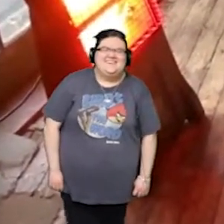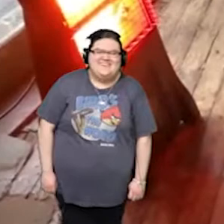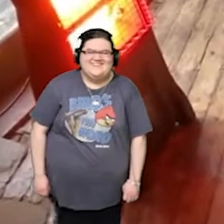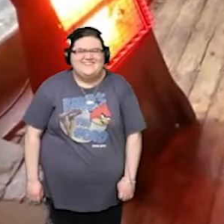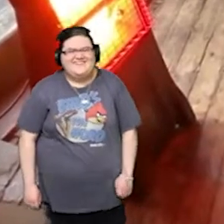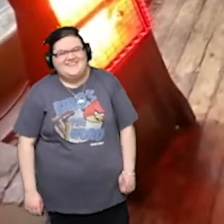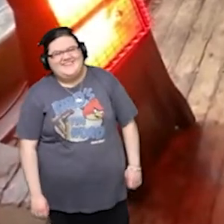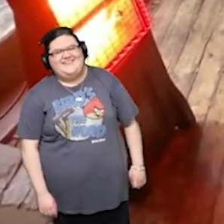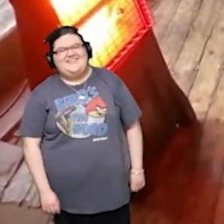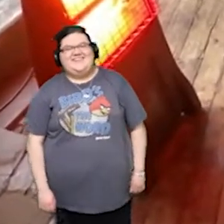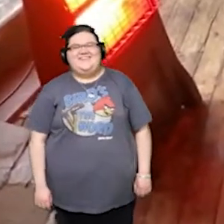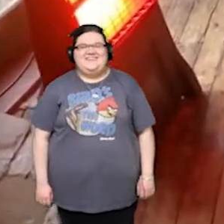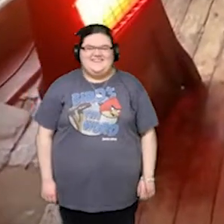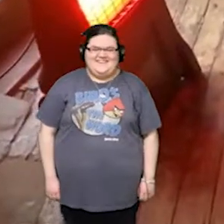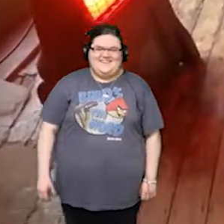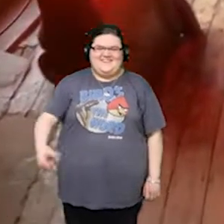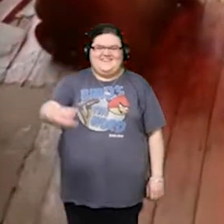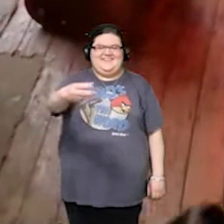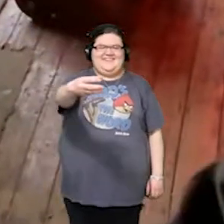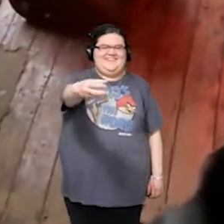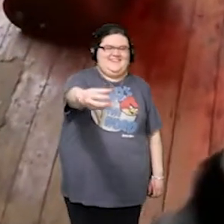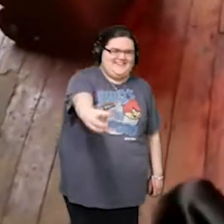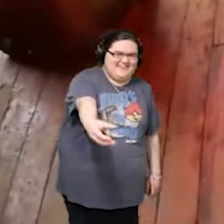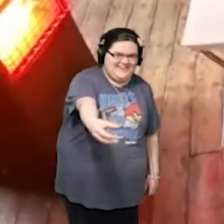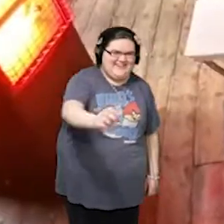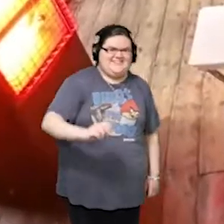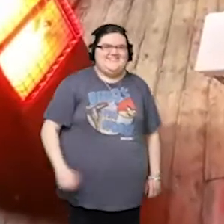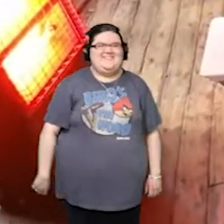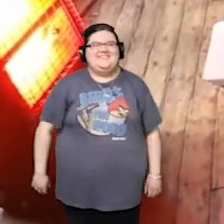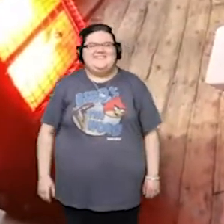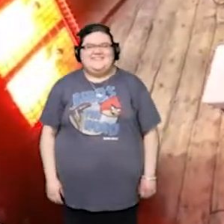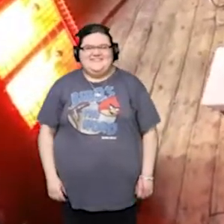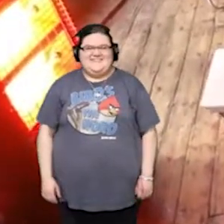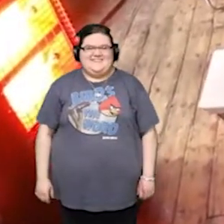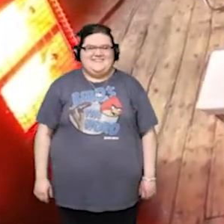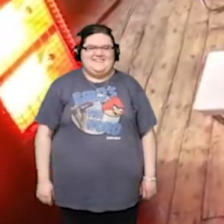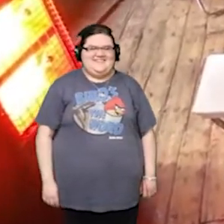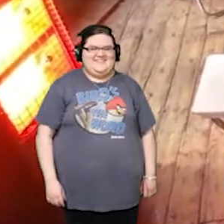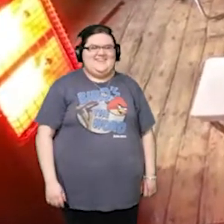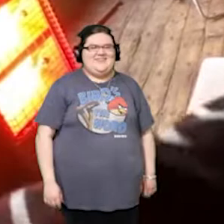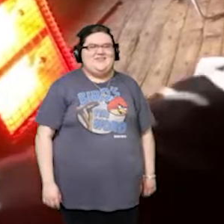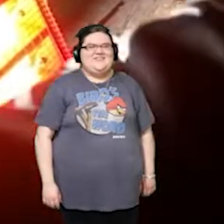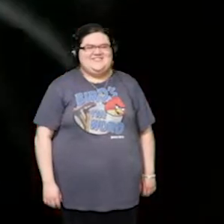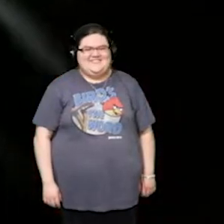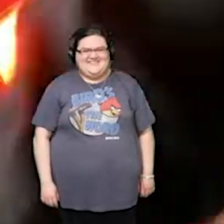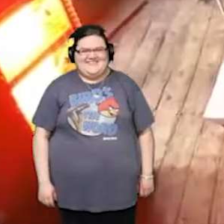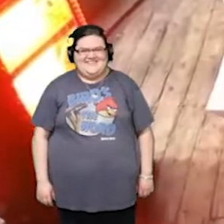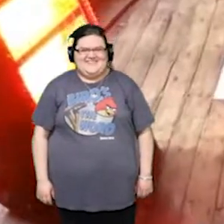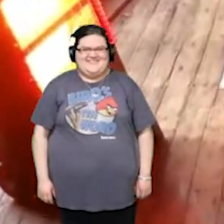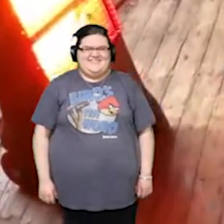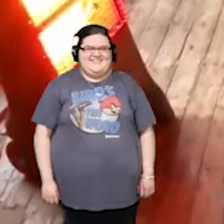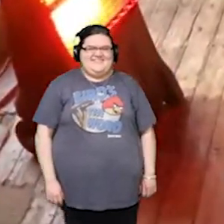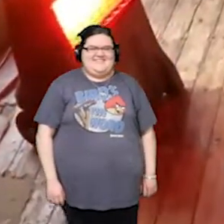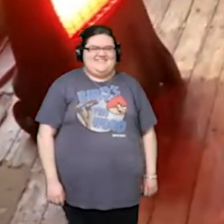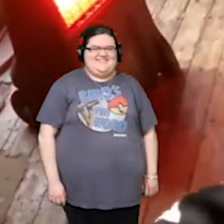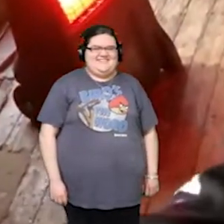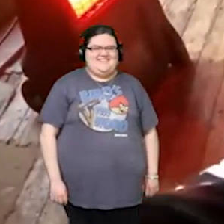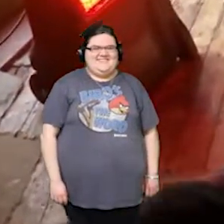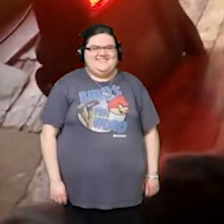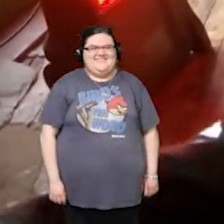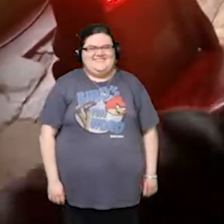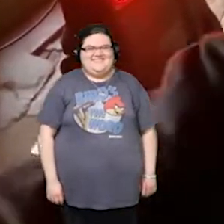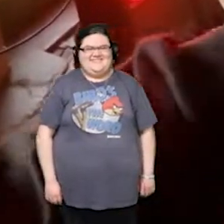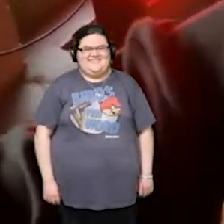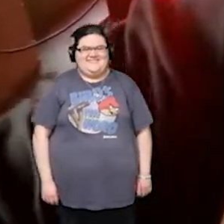but whatever happens to you, I want to give you this. Here you go. It might save you. Another quiff. Yeah, because it's purple and you're purple. So I thought I'd give